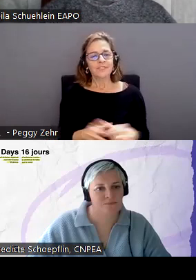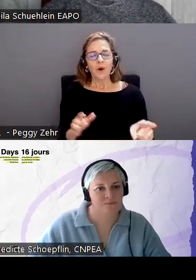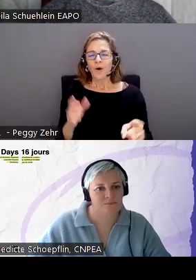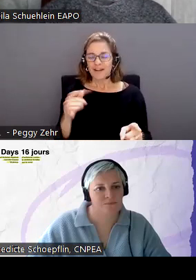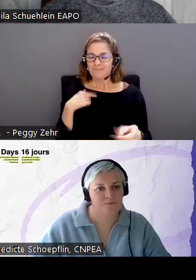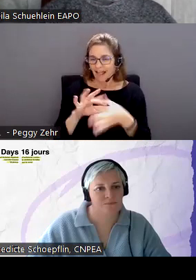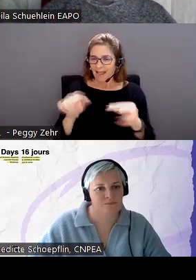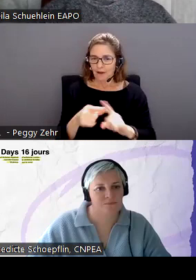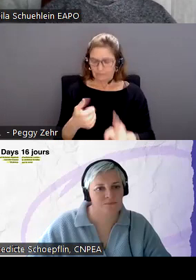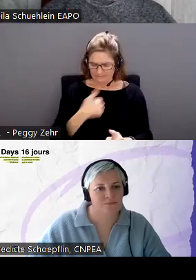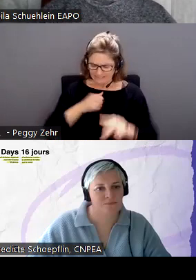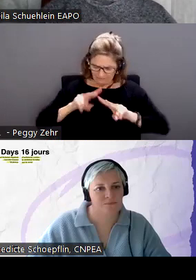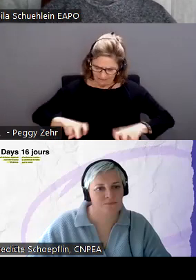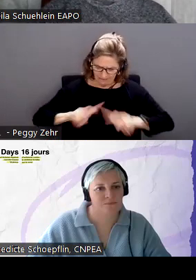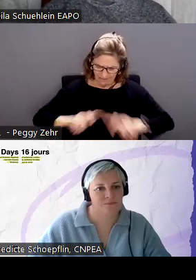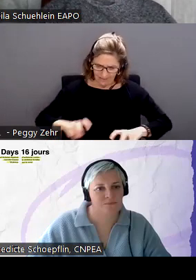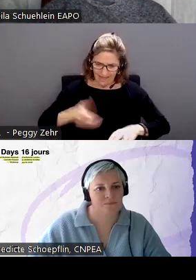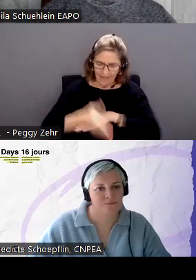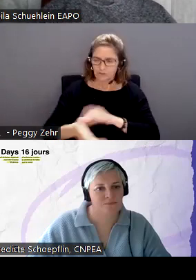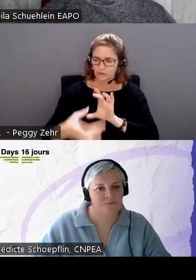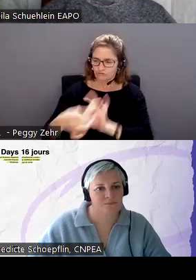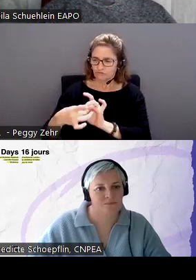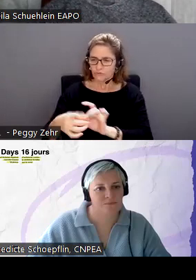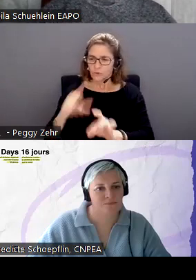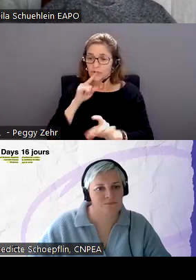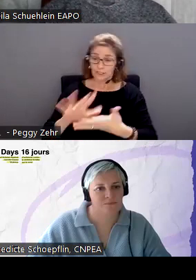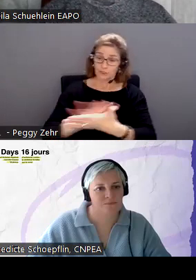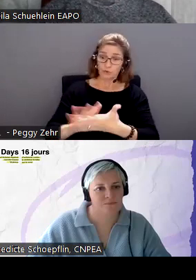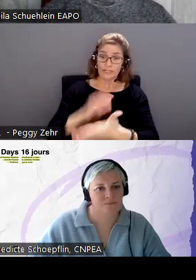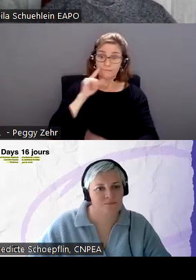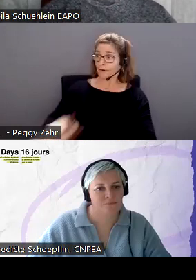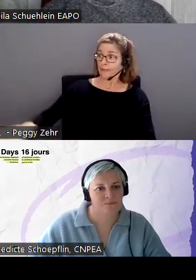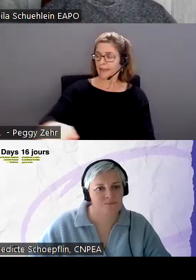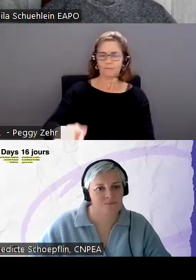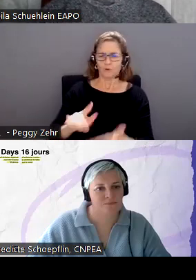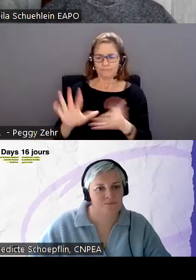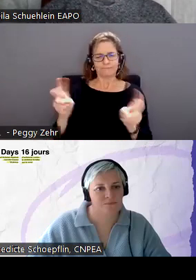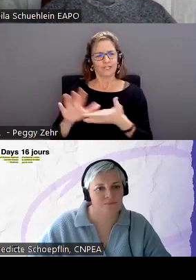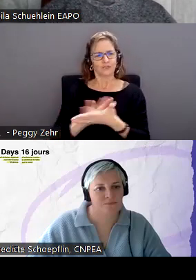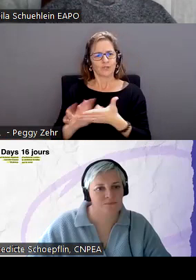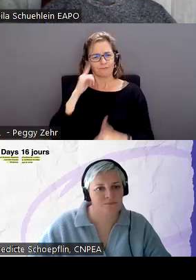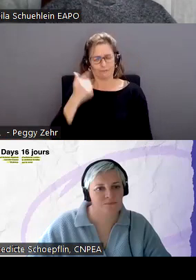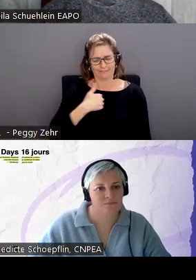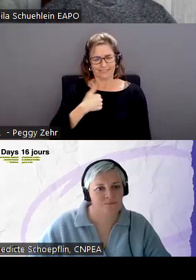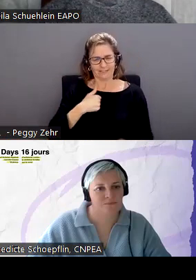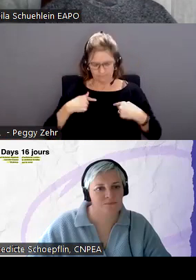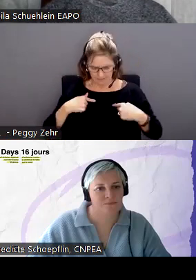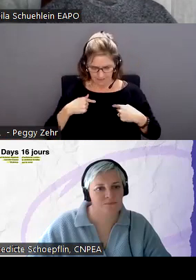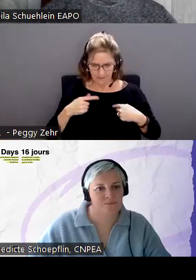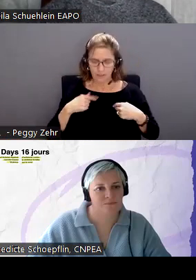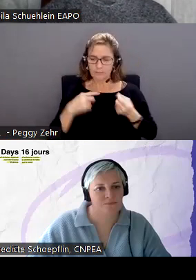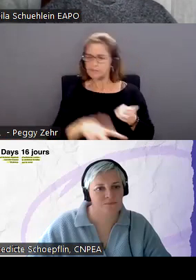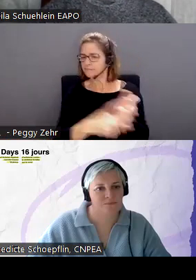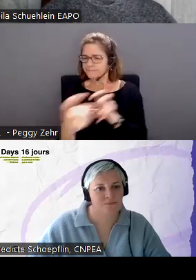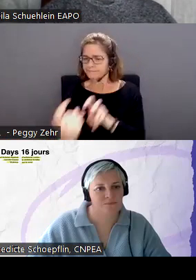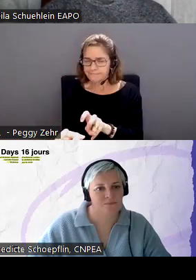know? It's for you, right? How can I think about my encounters, the